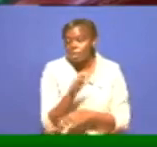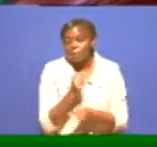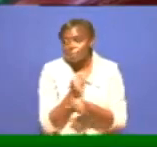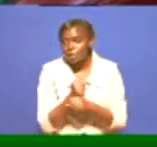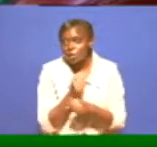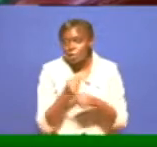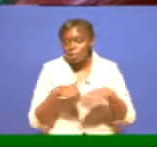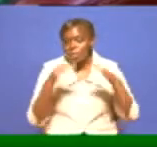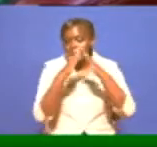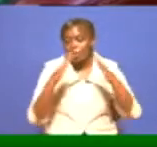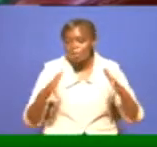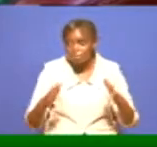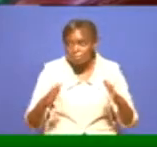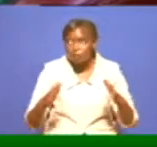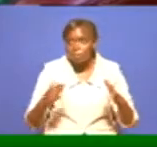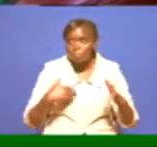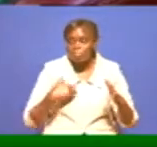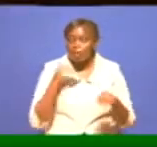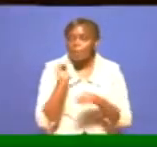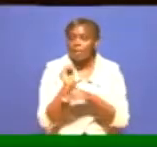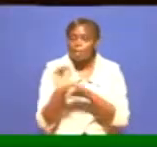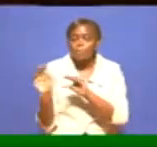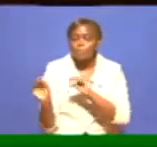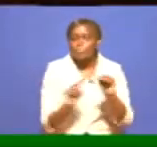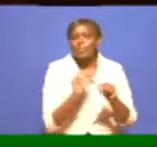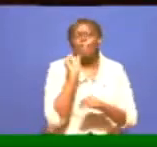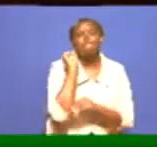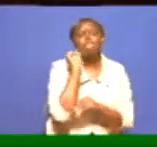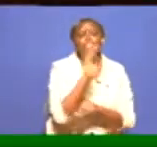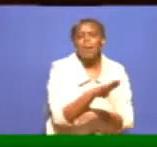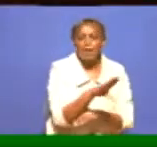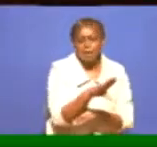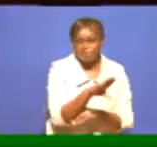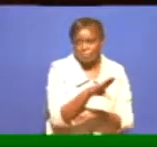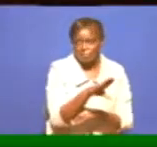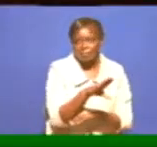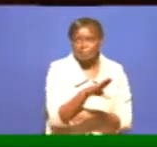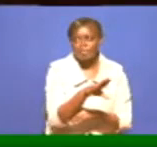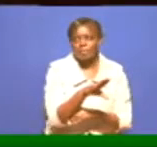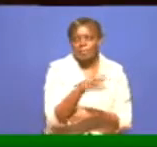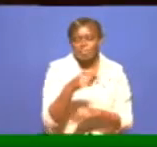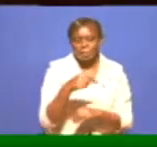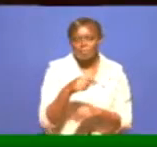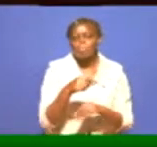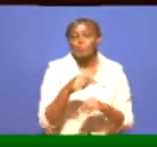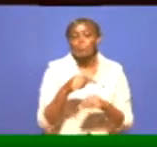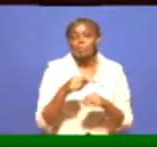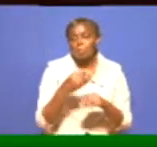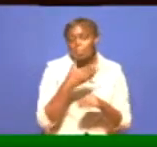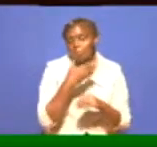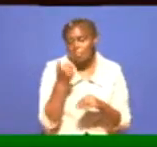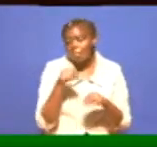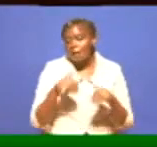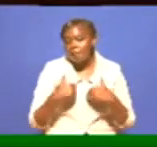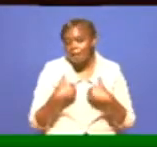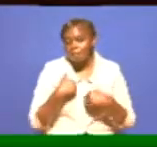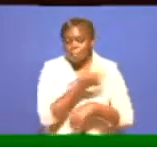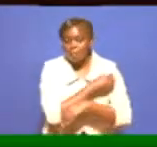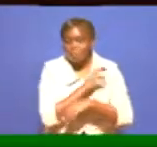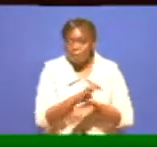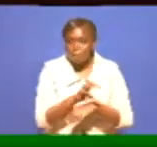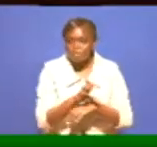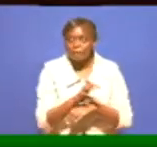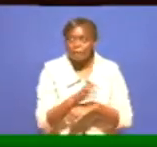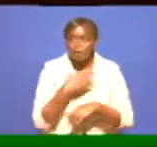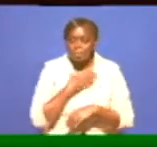in the House. I'm going to ask you to go and sit very far from the Speaker, and I don't think you are going to have any power to reject. But so,